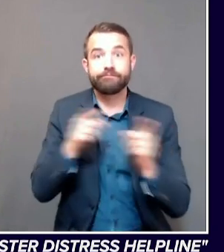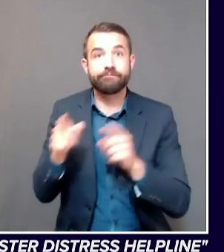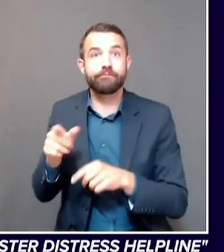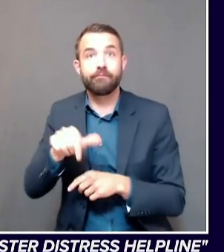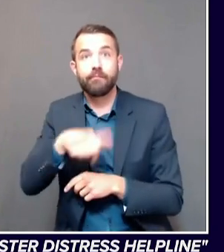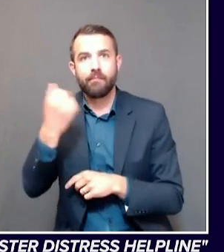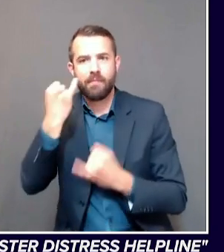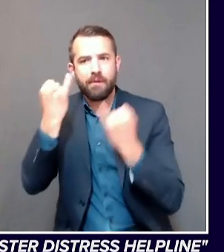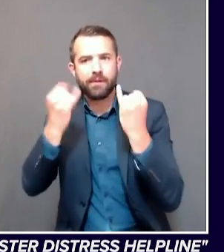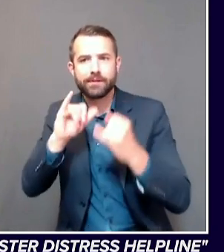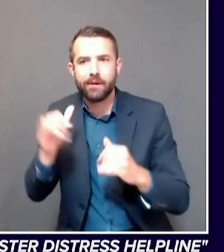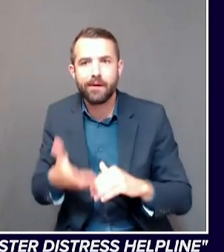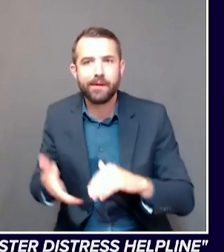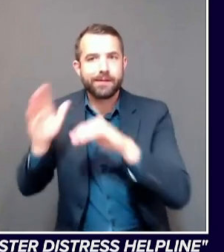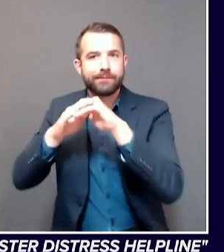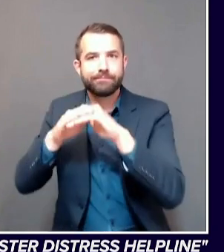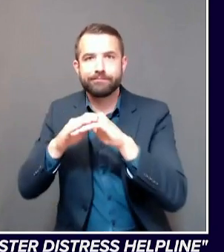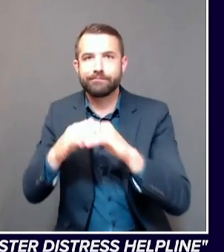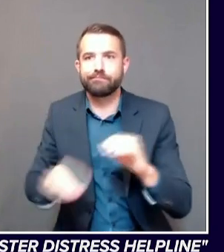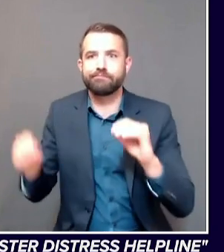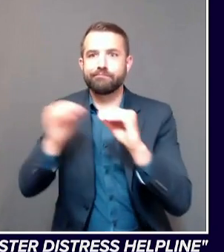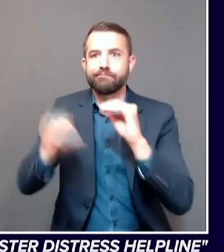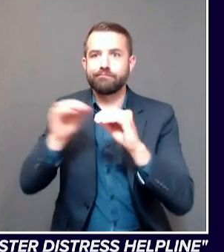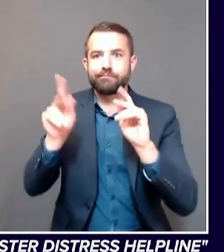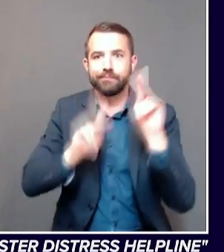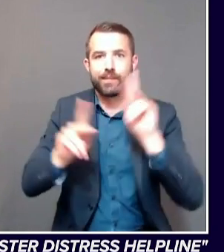The department will use this